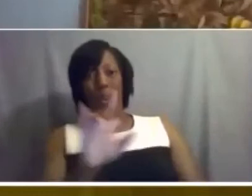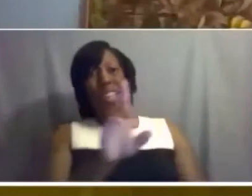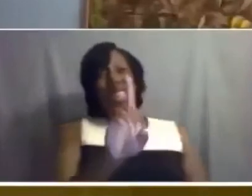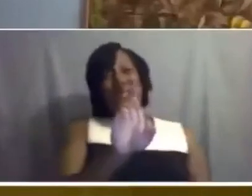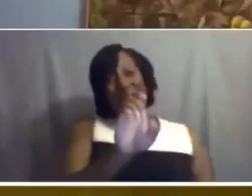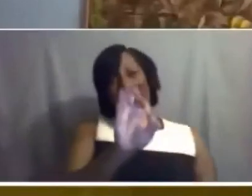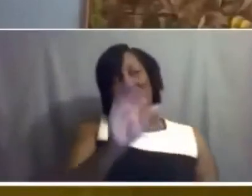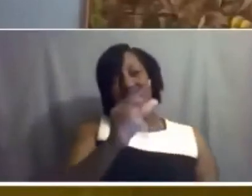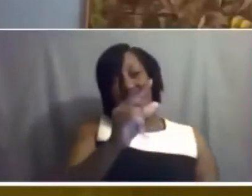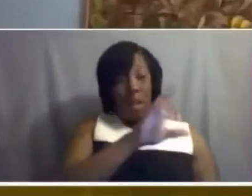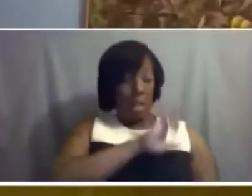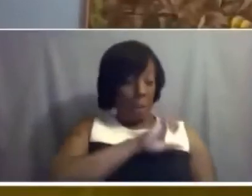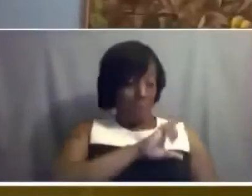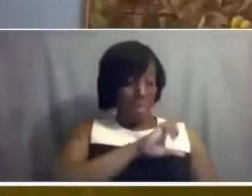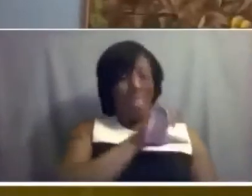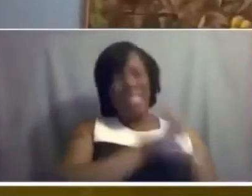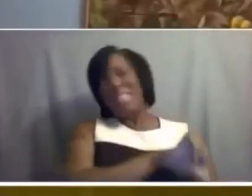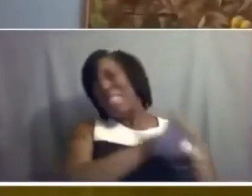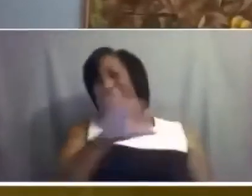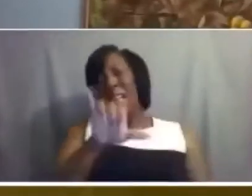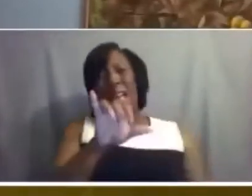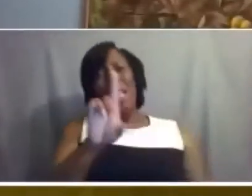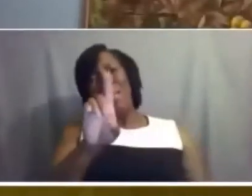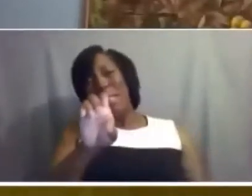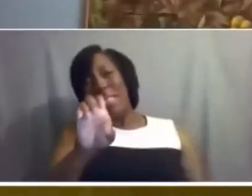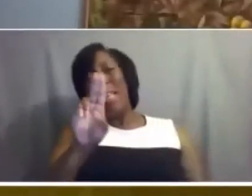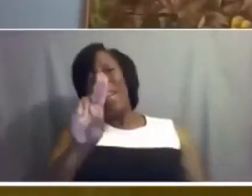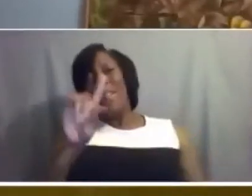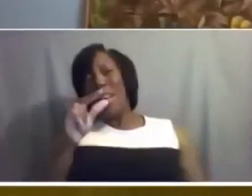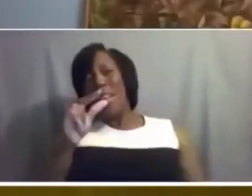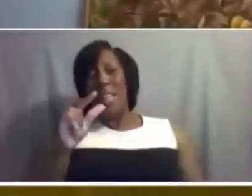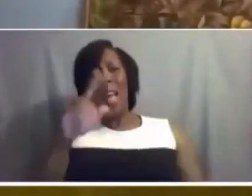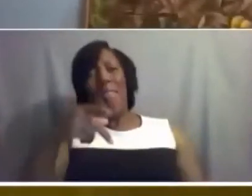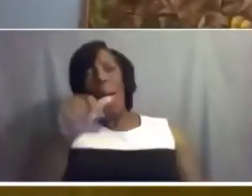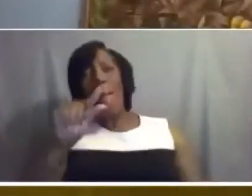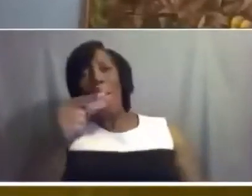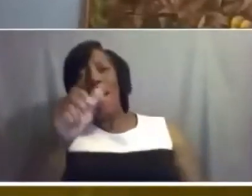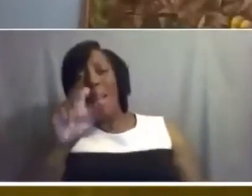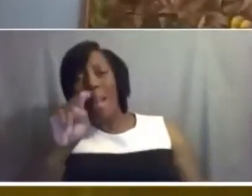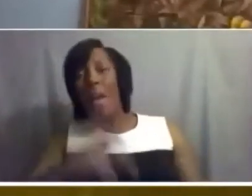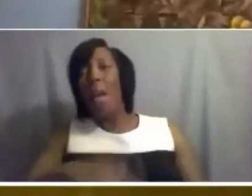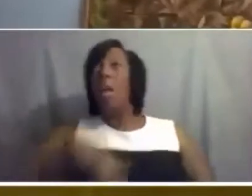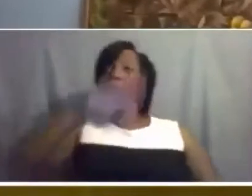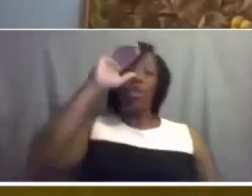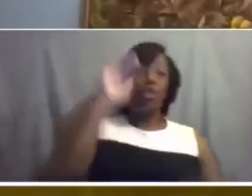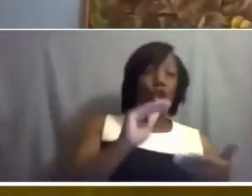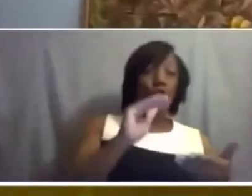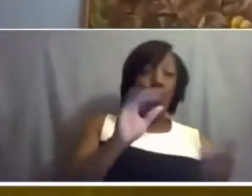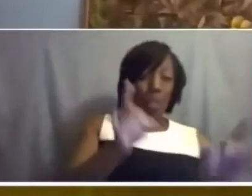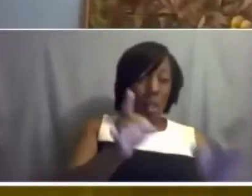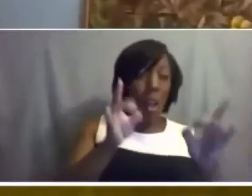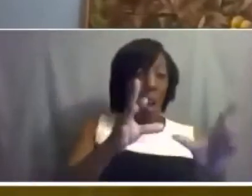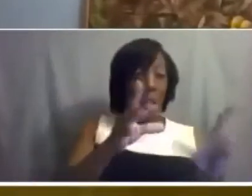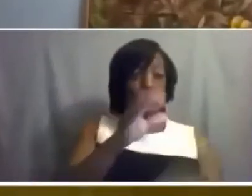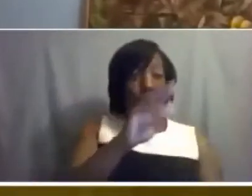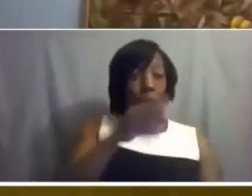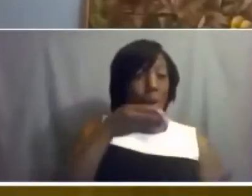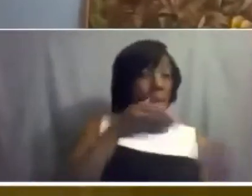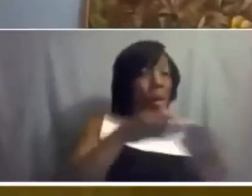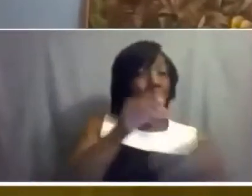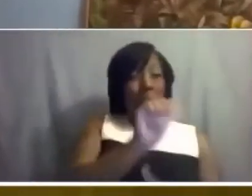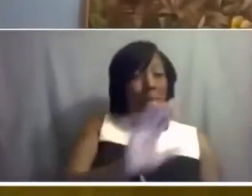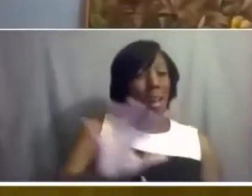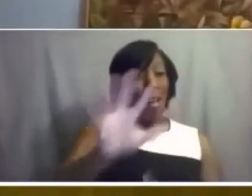Pentagon. Countering the increase in hate crimes against the Asian American community has to go hand in